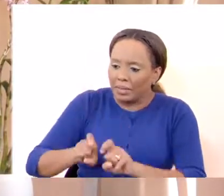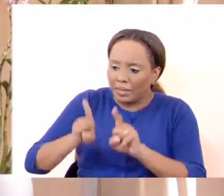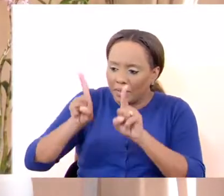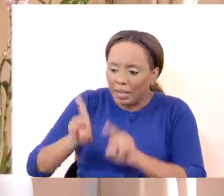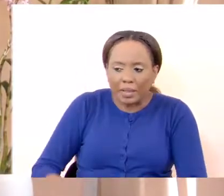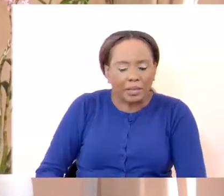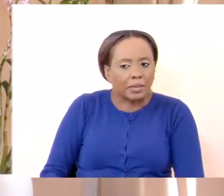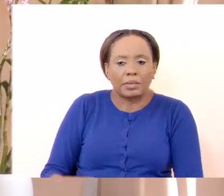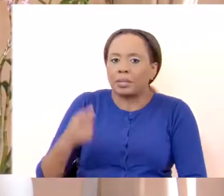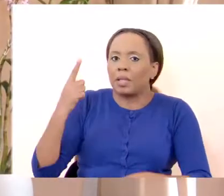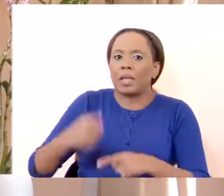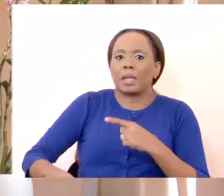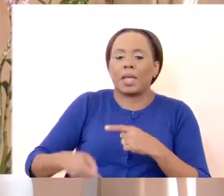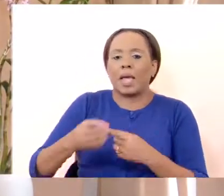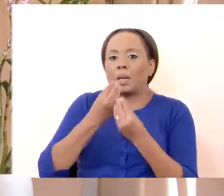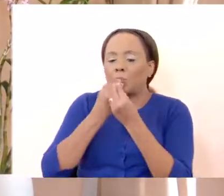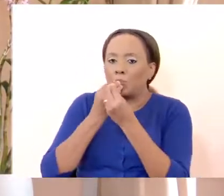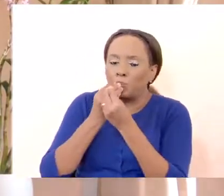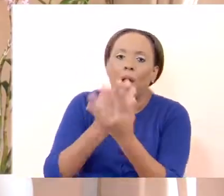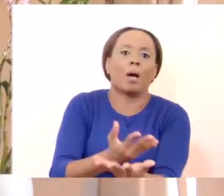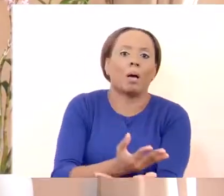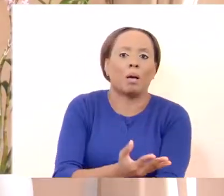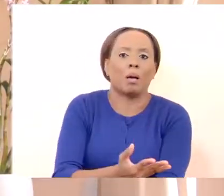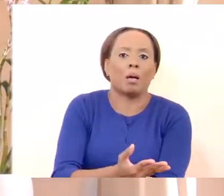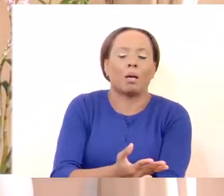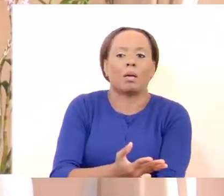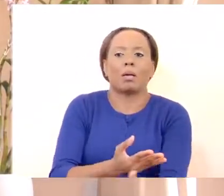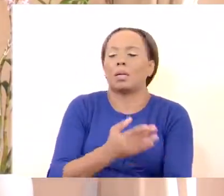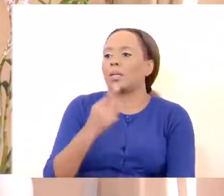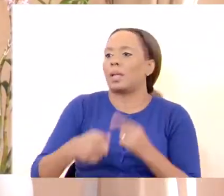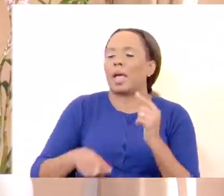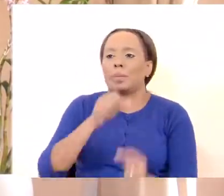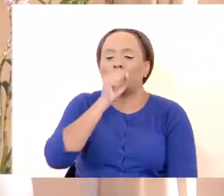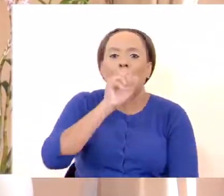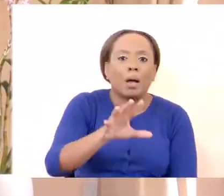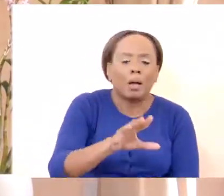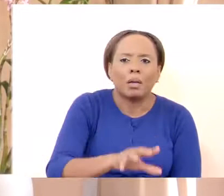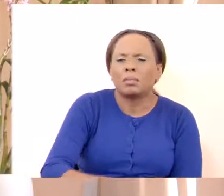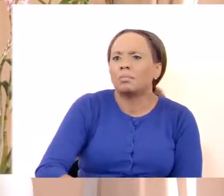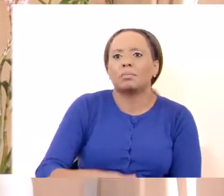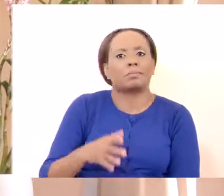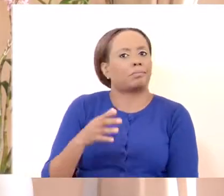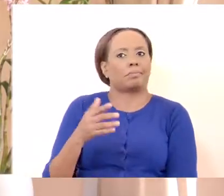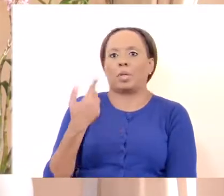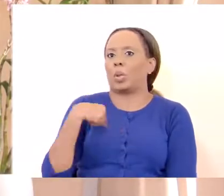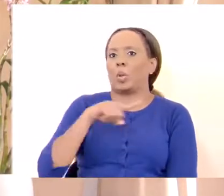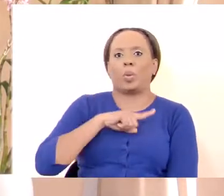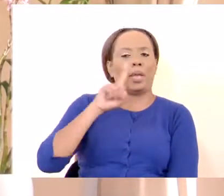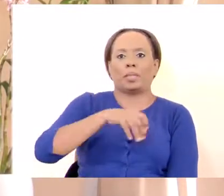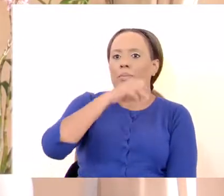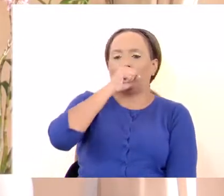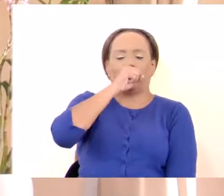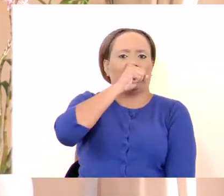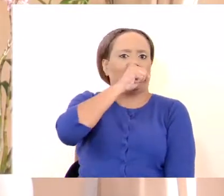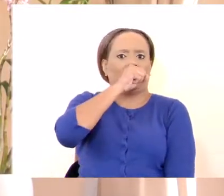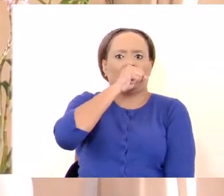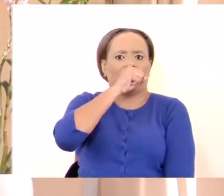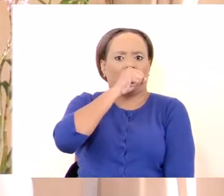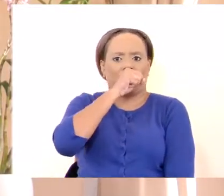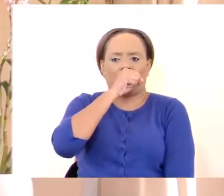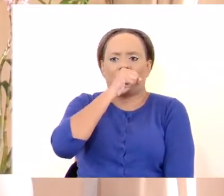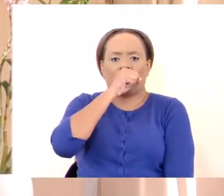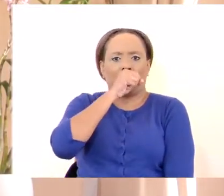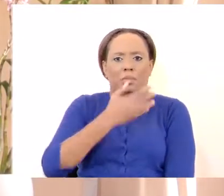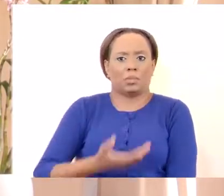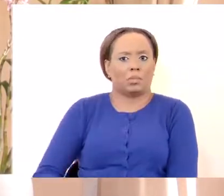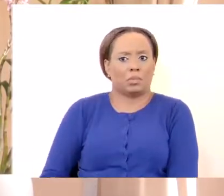to make any confirmations, and therefore the ministry could not do anything else. Because if there's one thing that